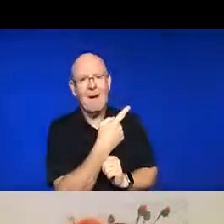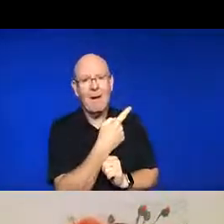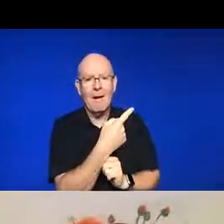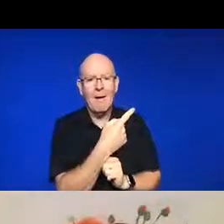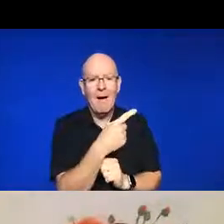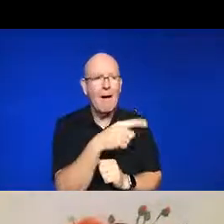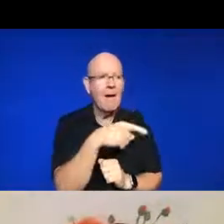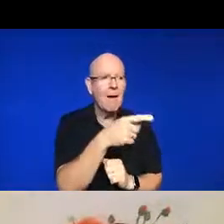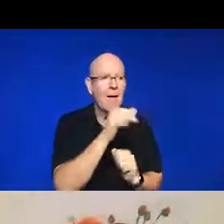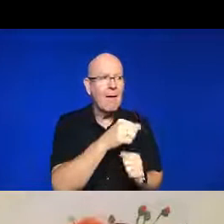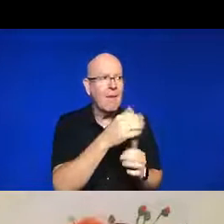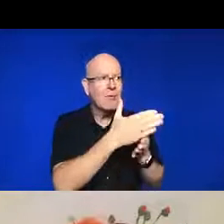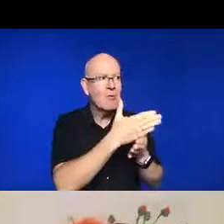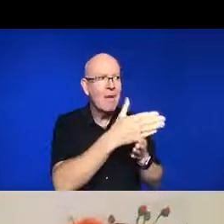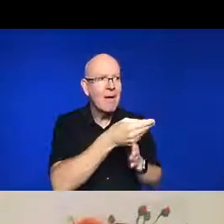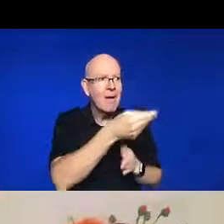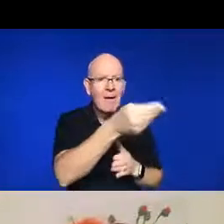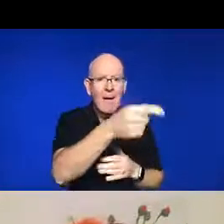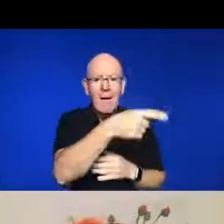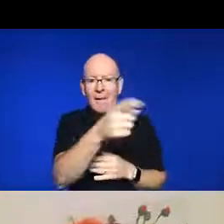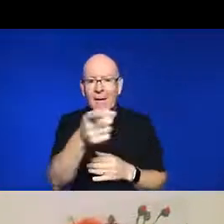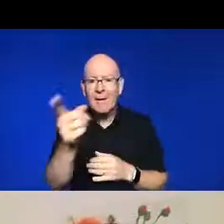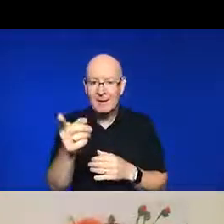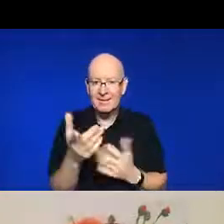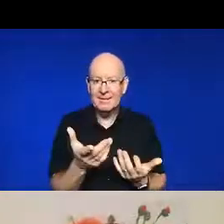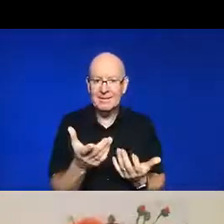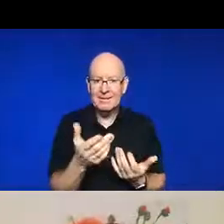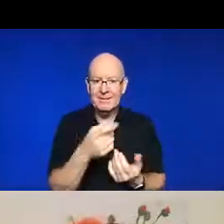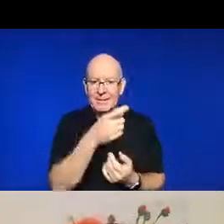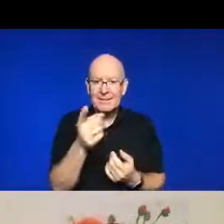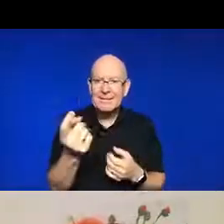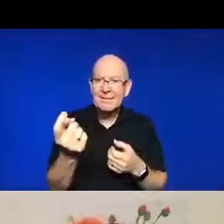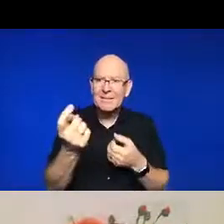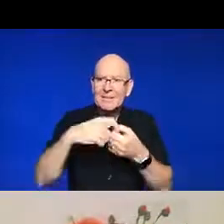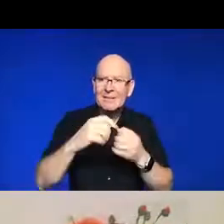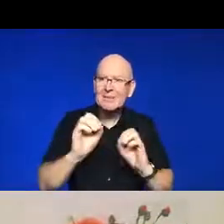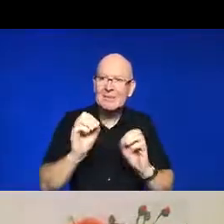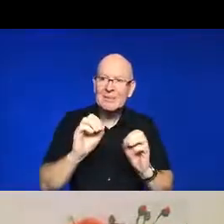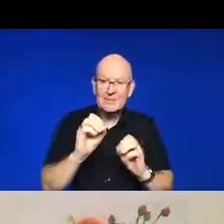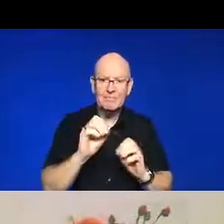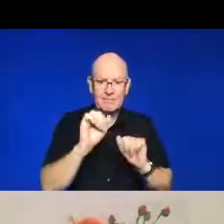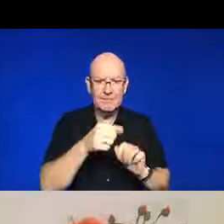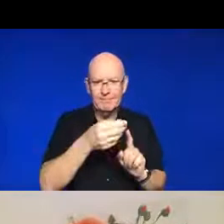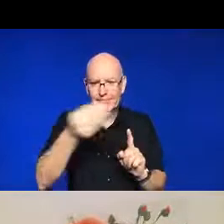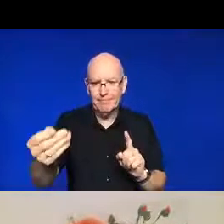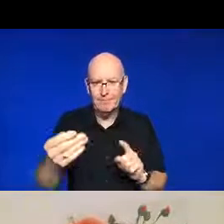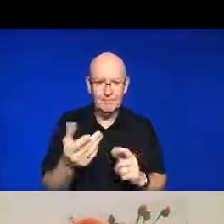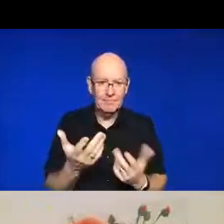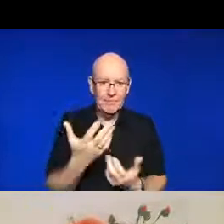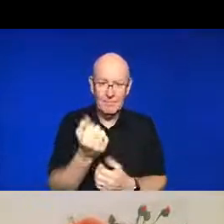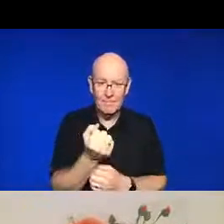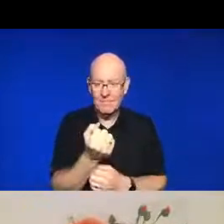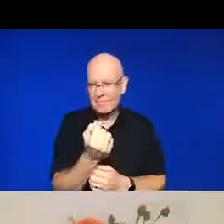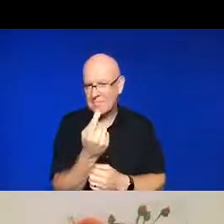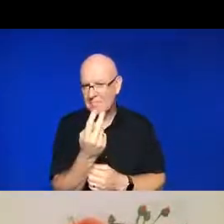that you'll be able to rely on. I think what's important to remember, though, is just the numbers